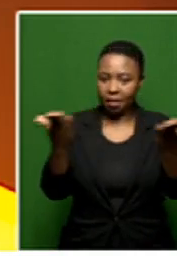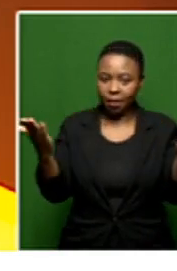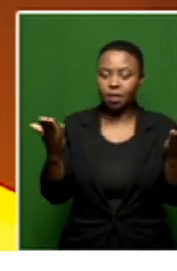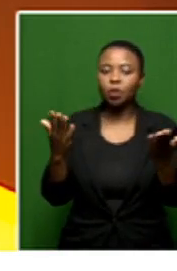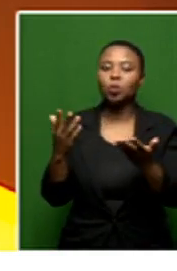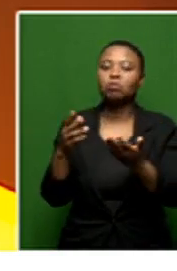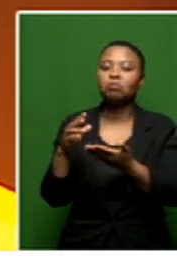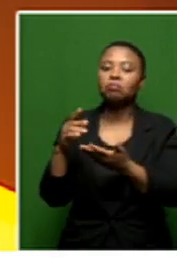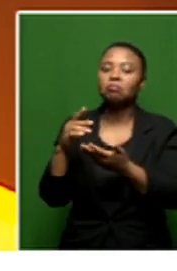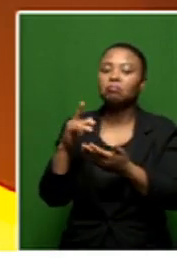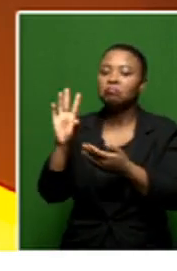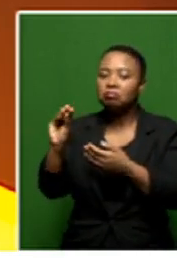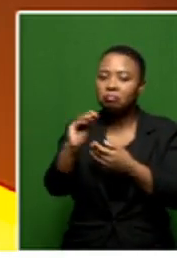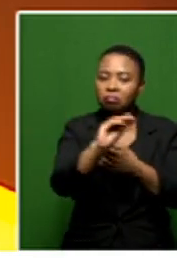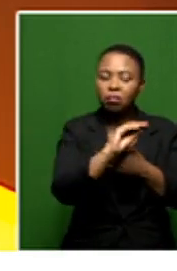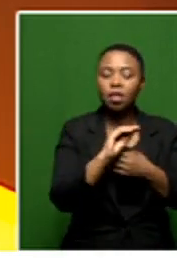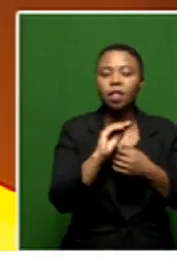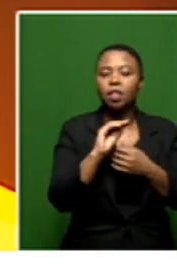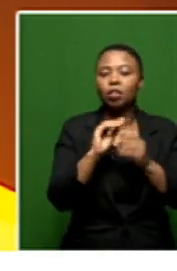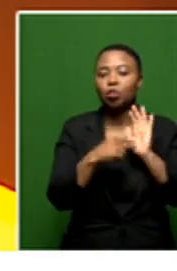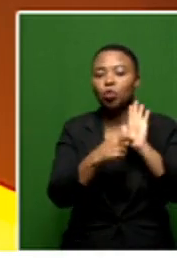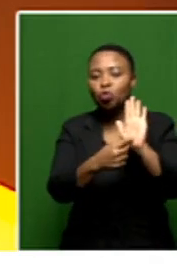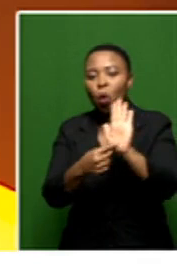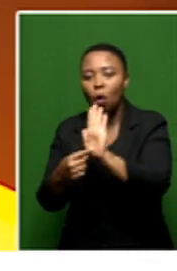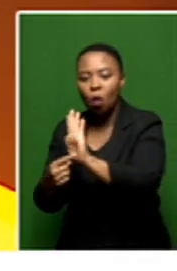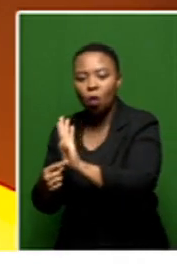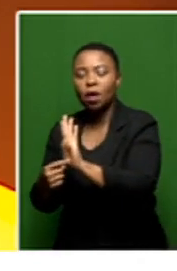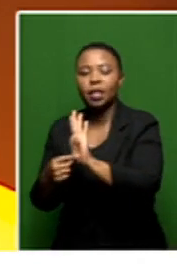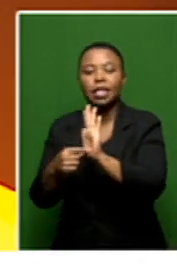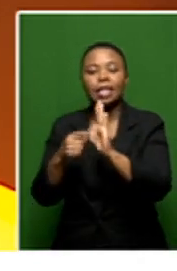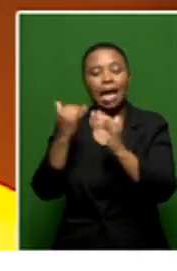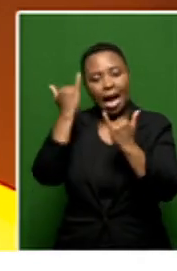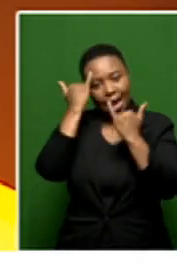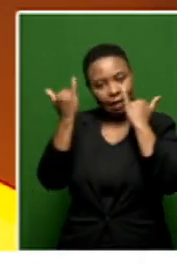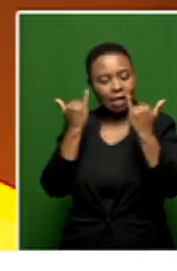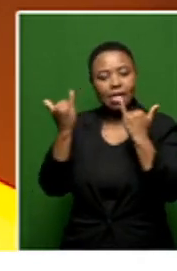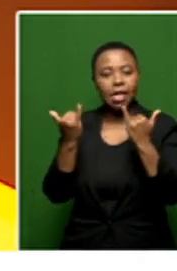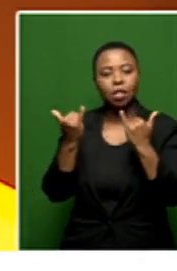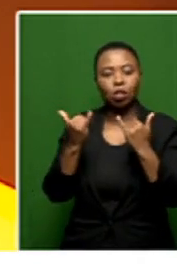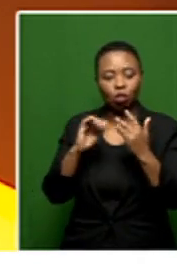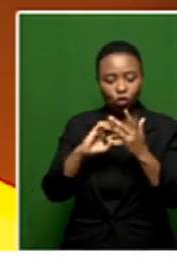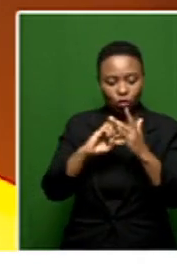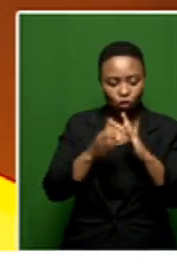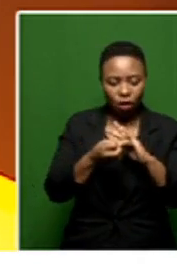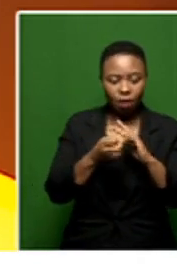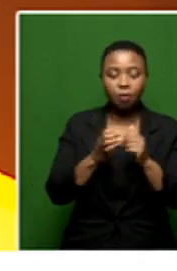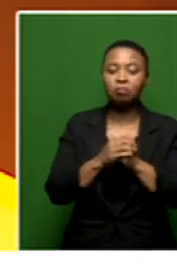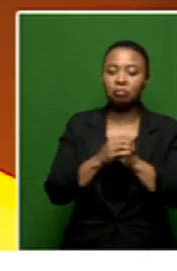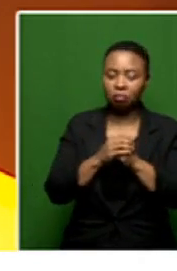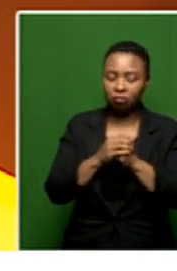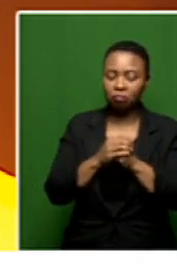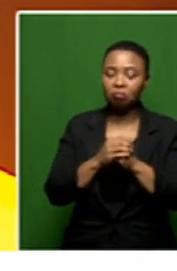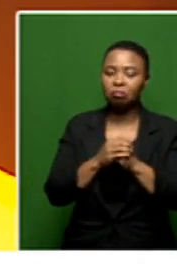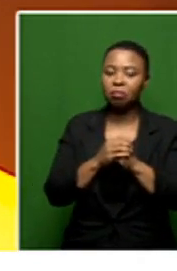some insights into some initiatives that are being contemplated currently to try and mitigate,